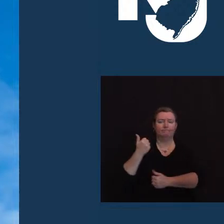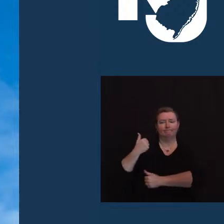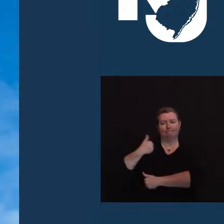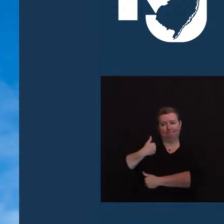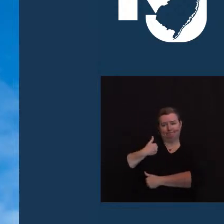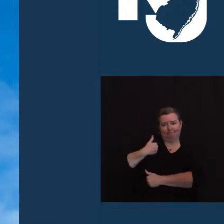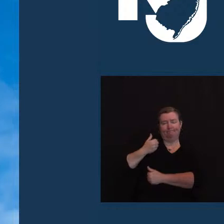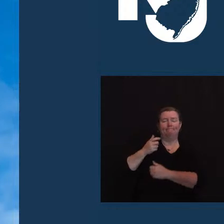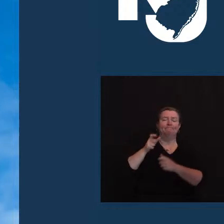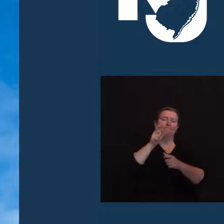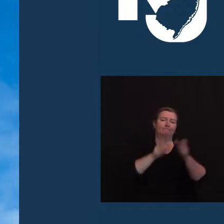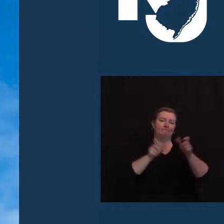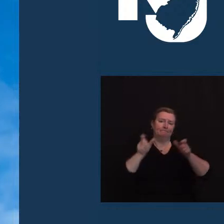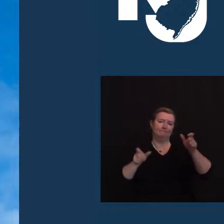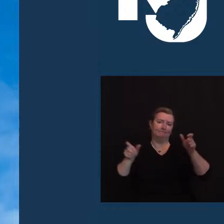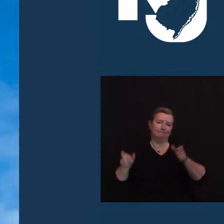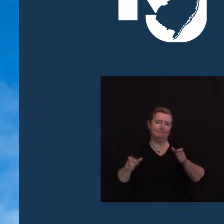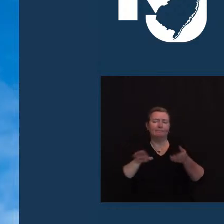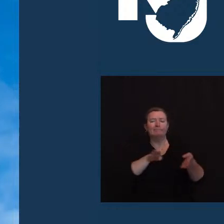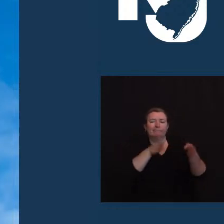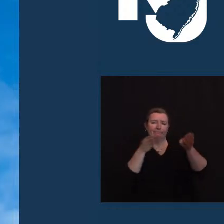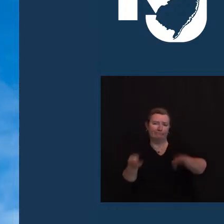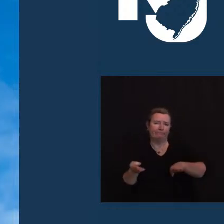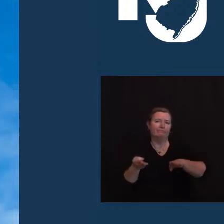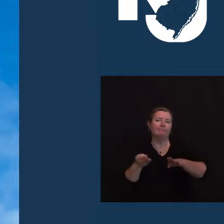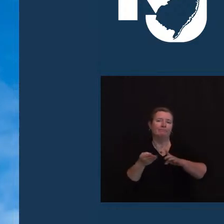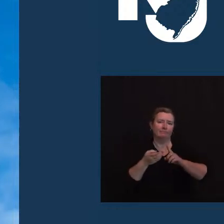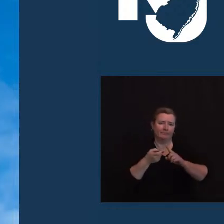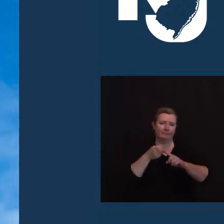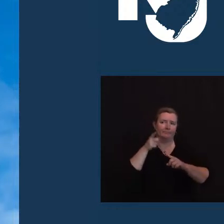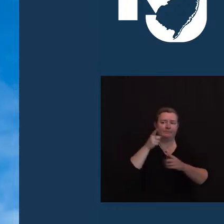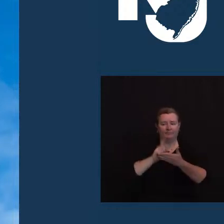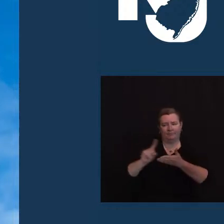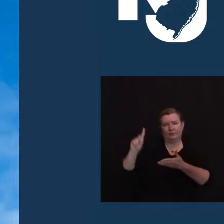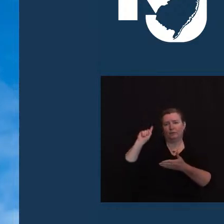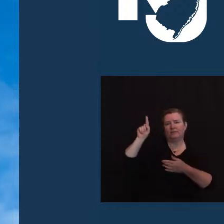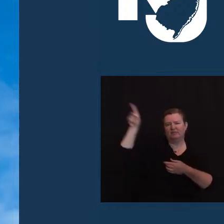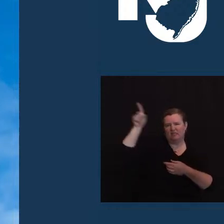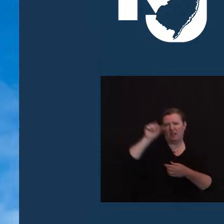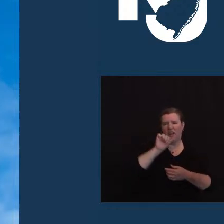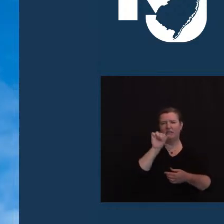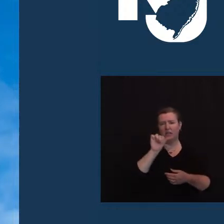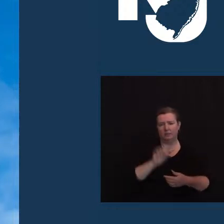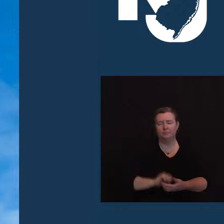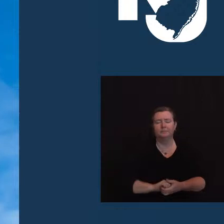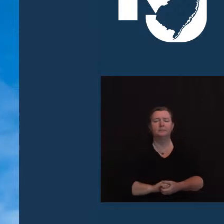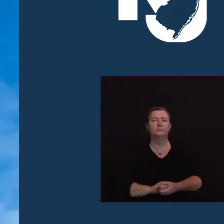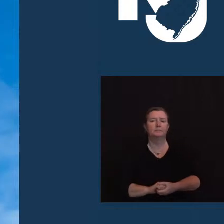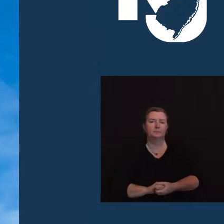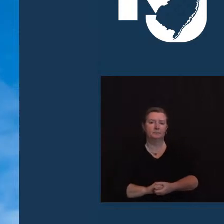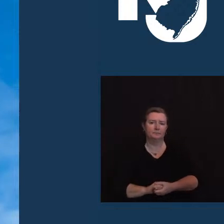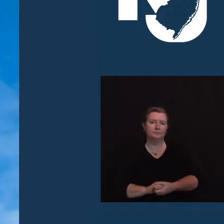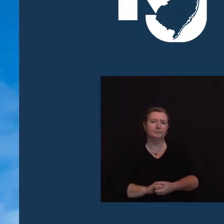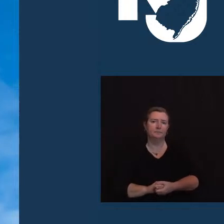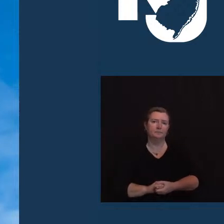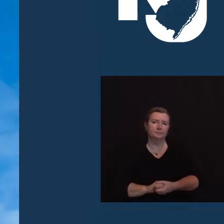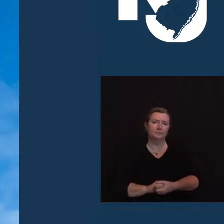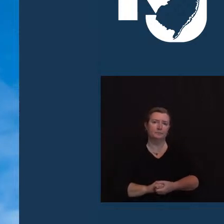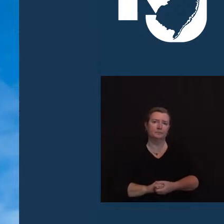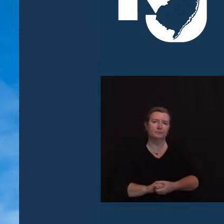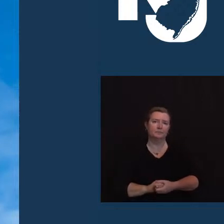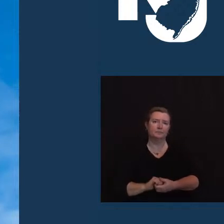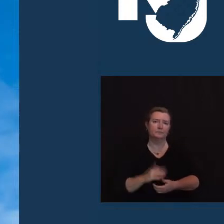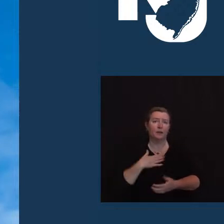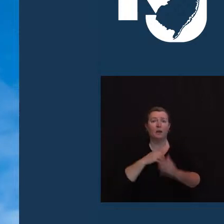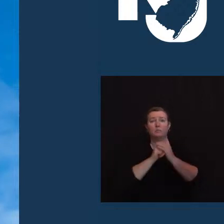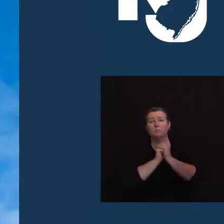week in that heinous attack outside of the Hamid Karzai International Airport in Kabul. Our prayers are with